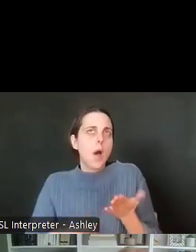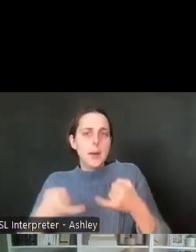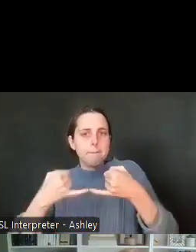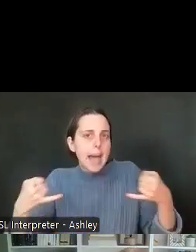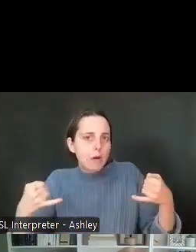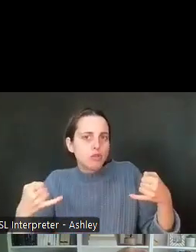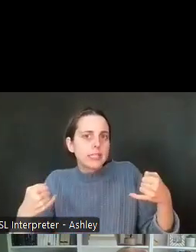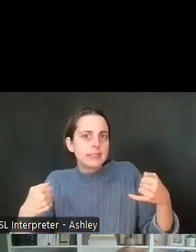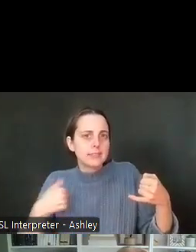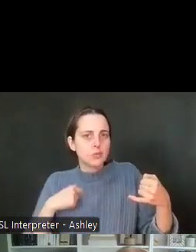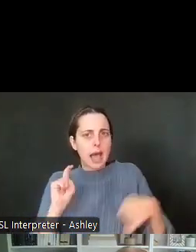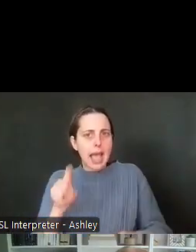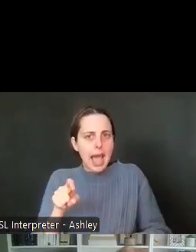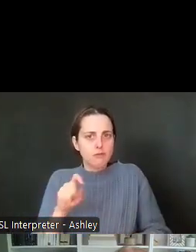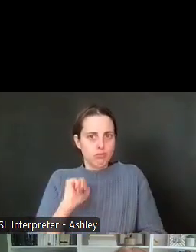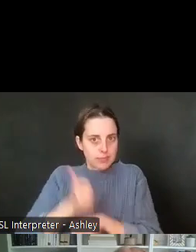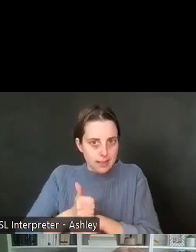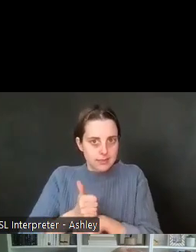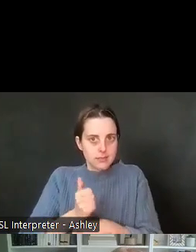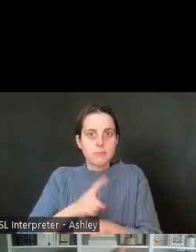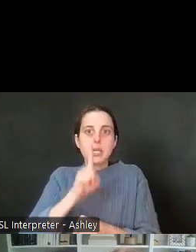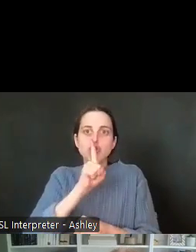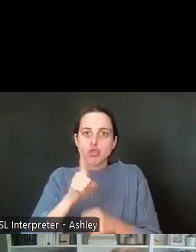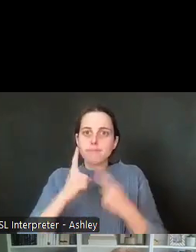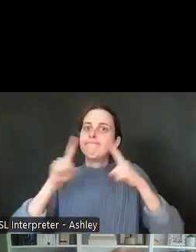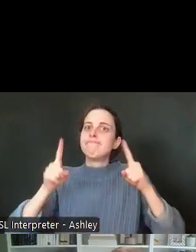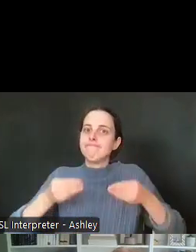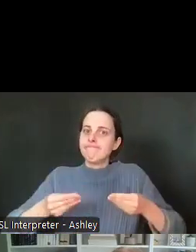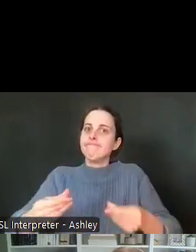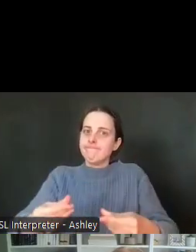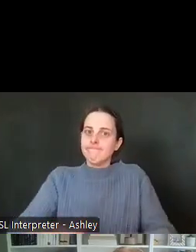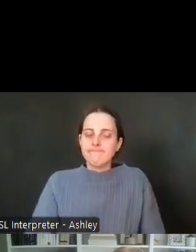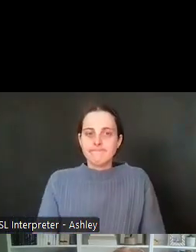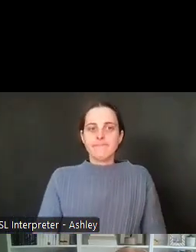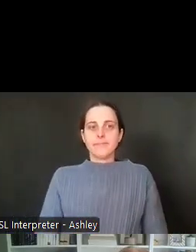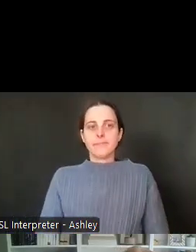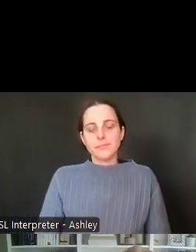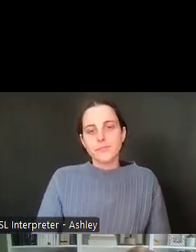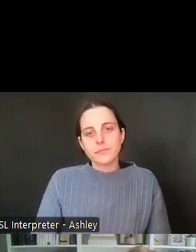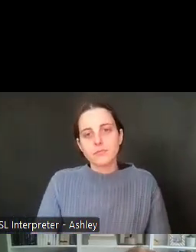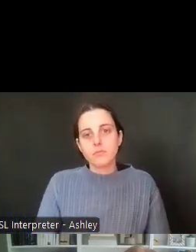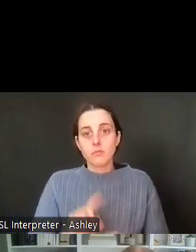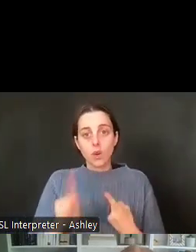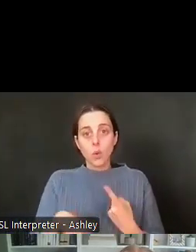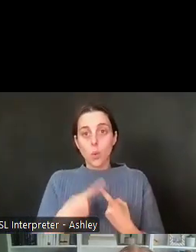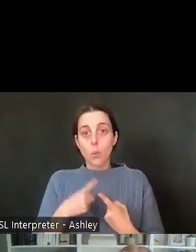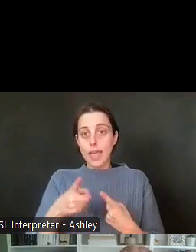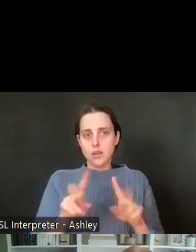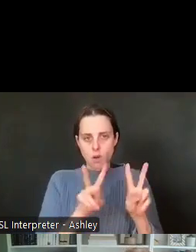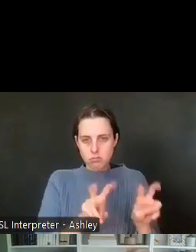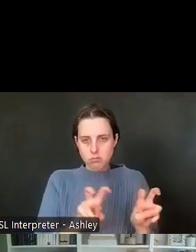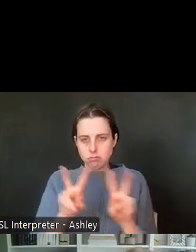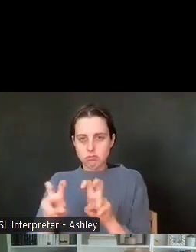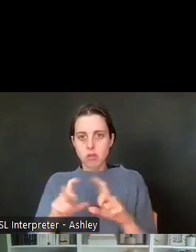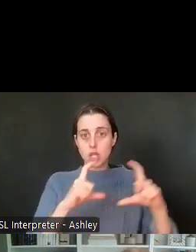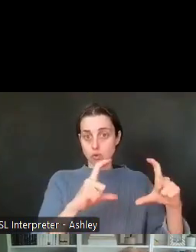do you need to put in place in order to achieve your desired work-life harmony. When you look at those two circles, if you were